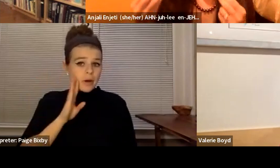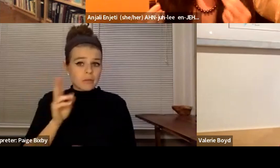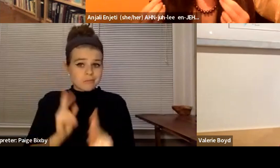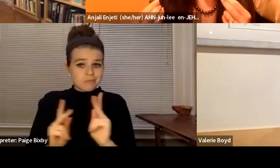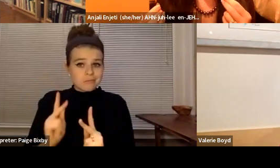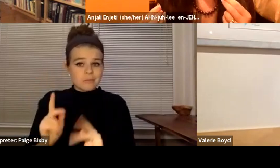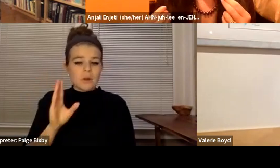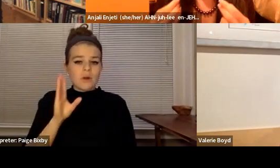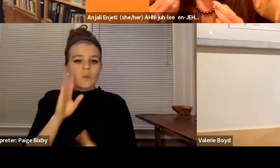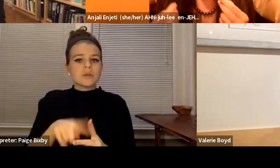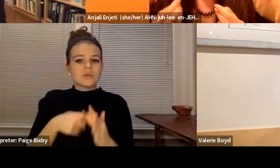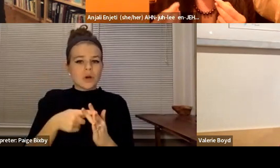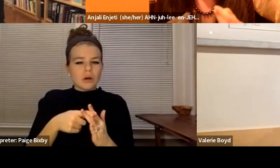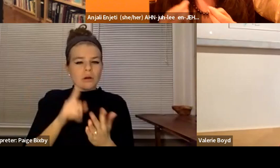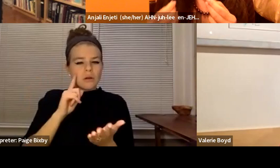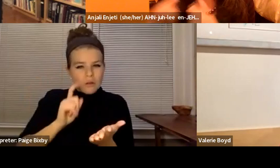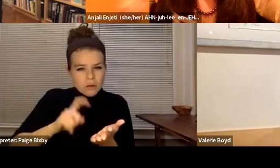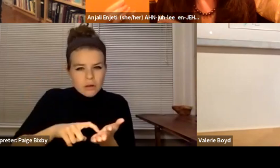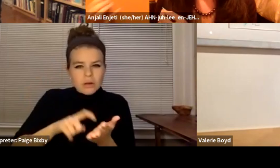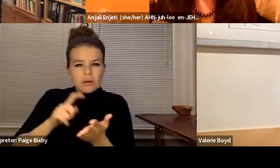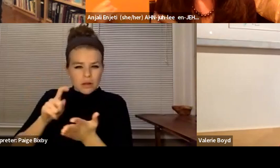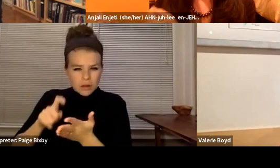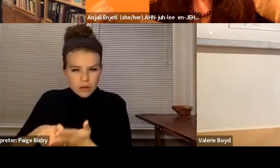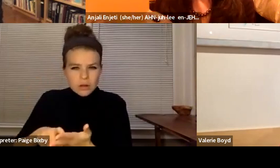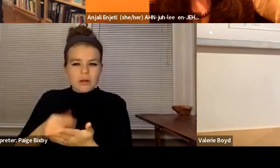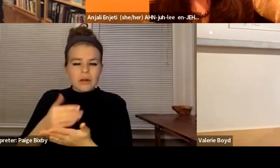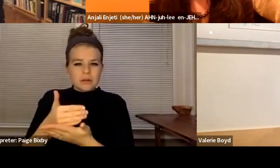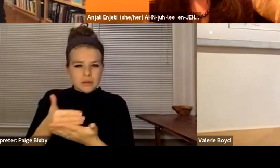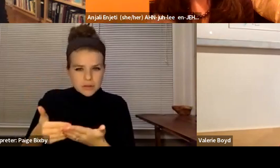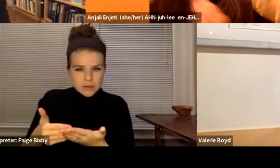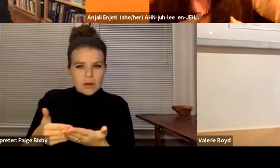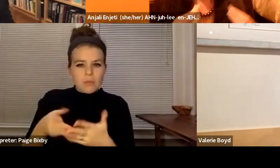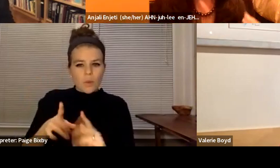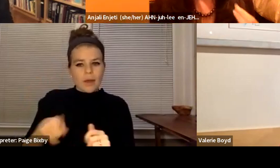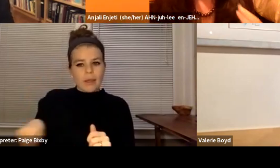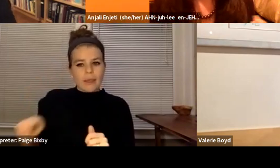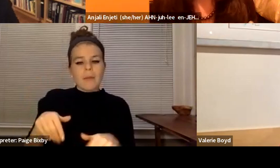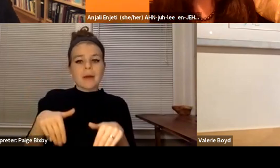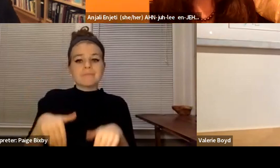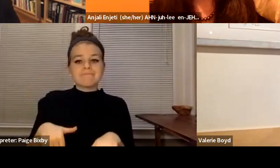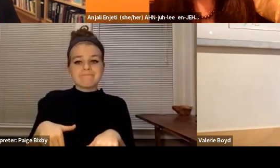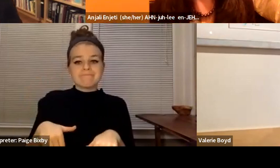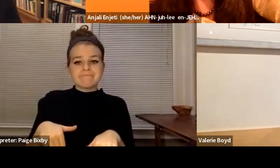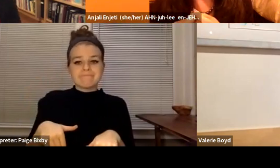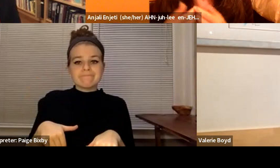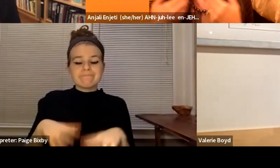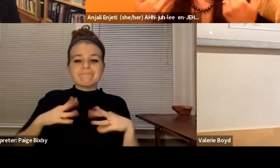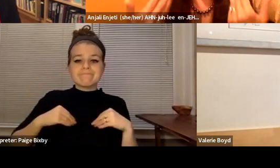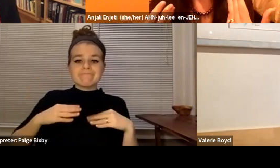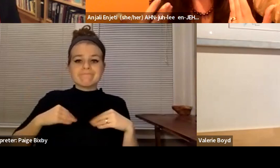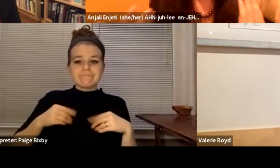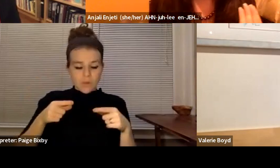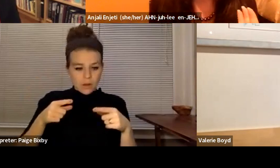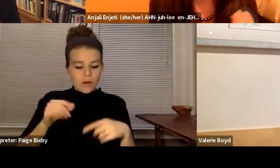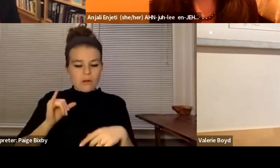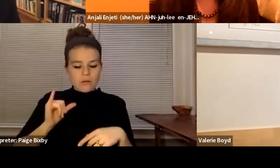start seeing some of the ways that they've been complicit when they were reading my book. And that's kind of what I